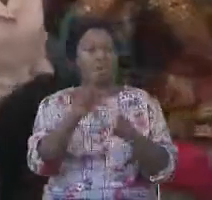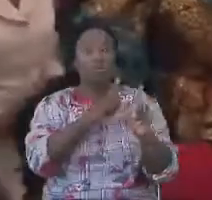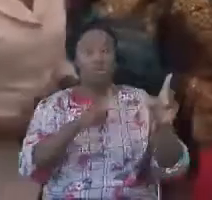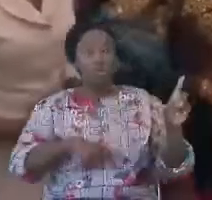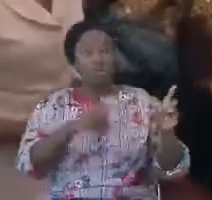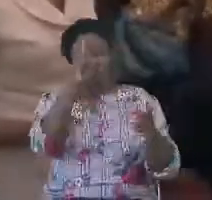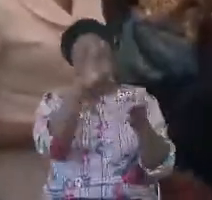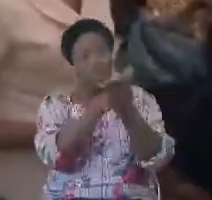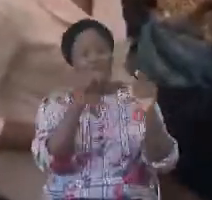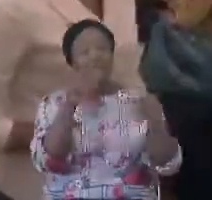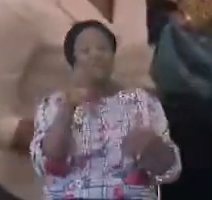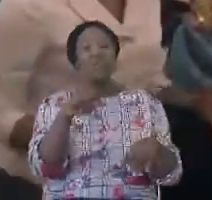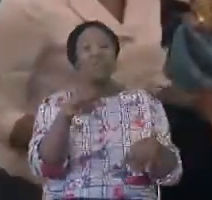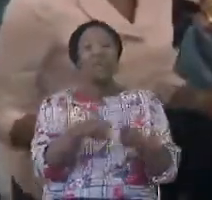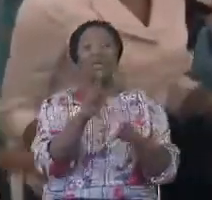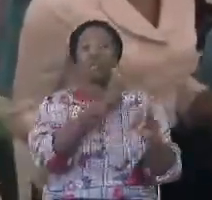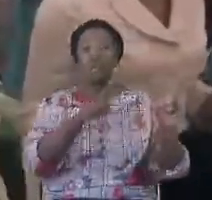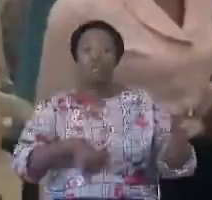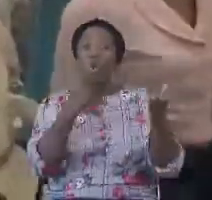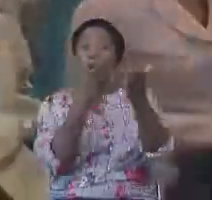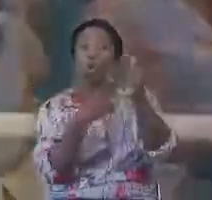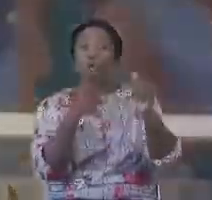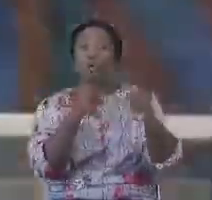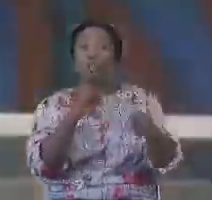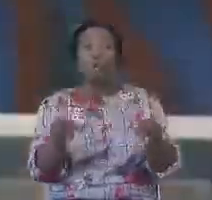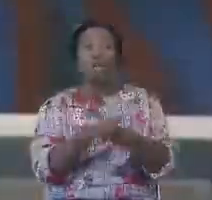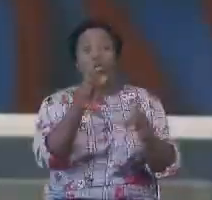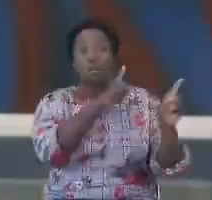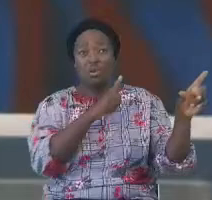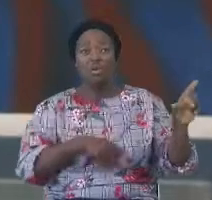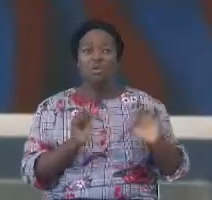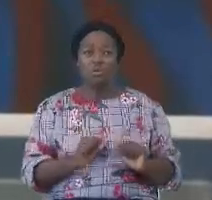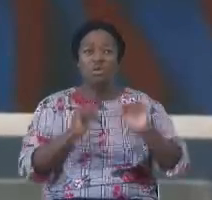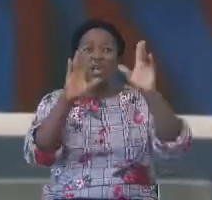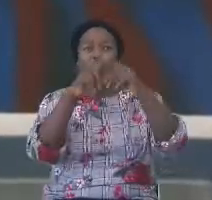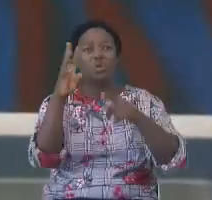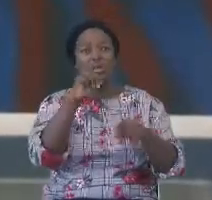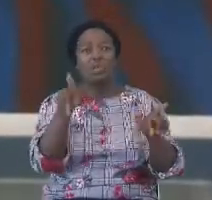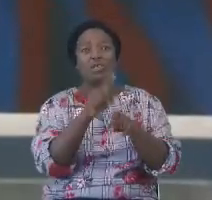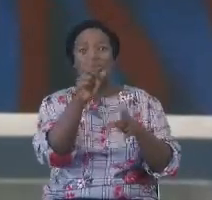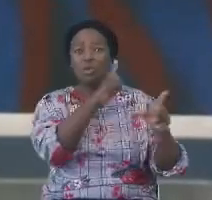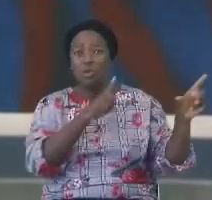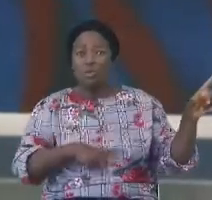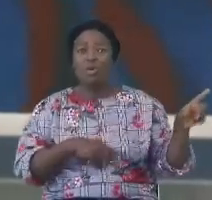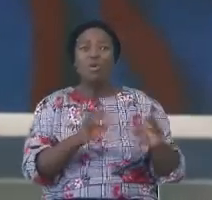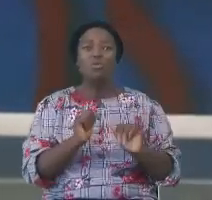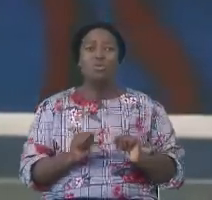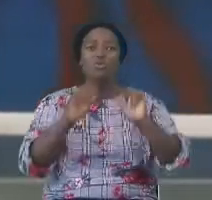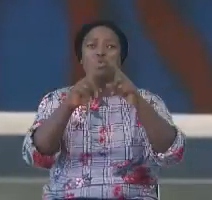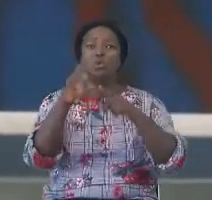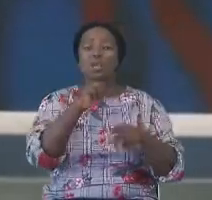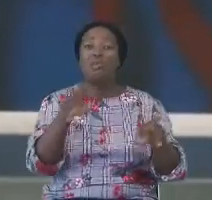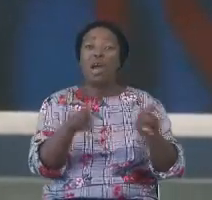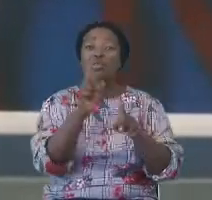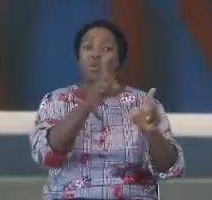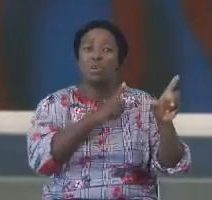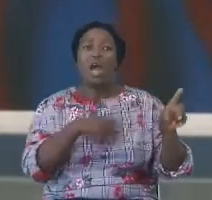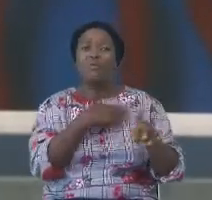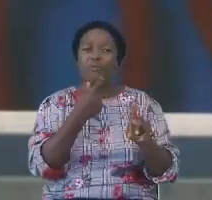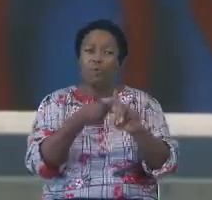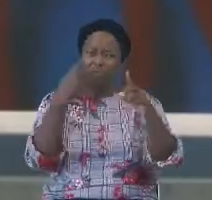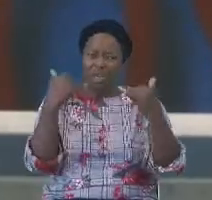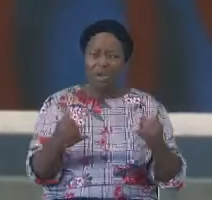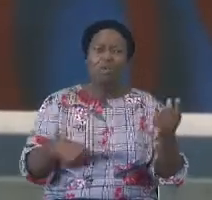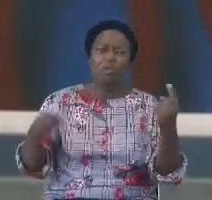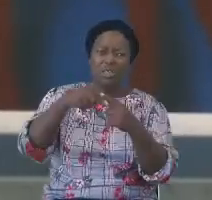you are my lord take him as your lord believe him as your lord hold him as your lord surrender to him as your lord